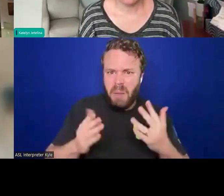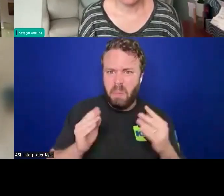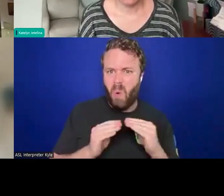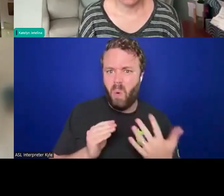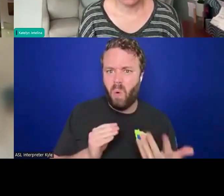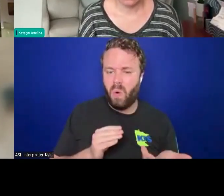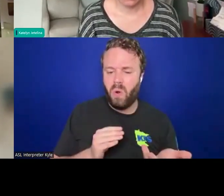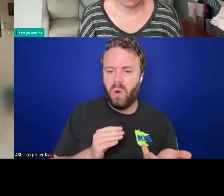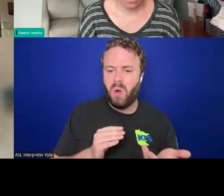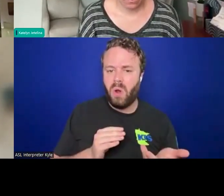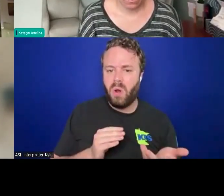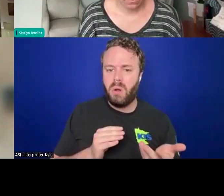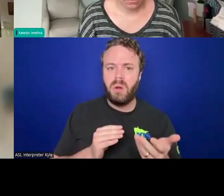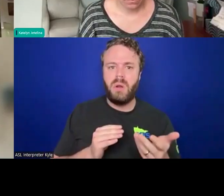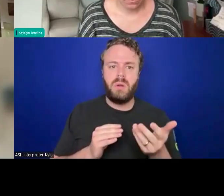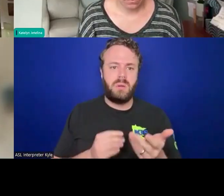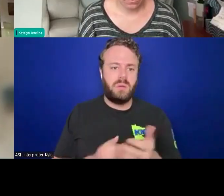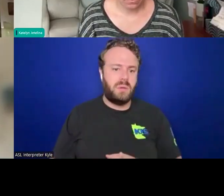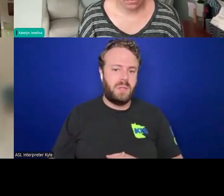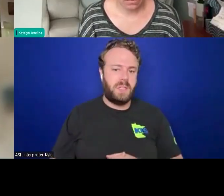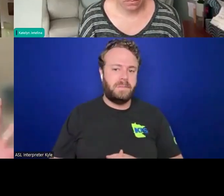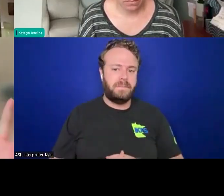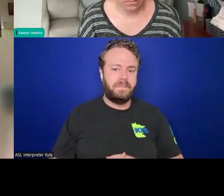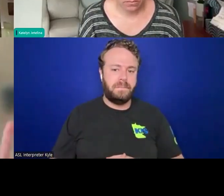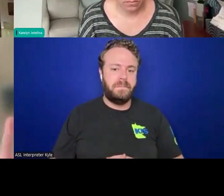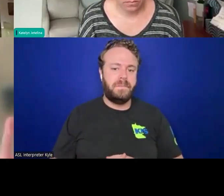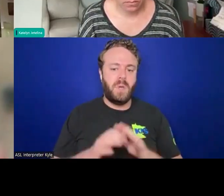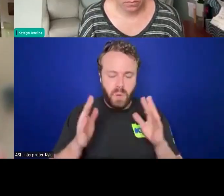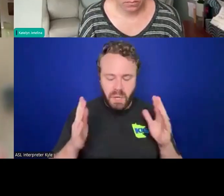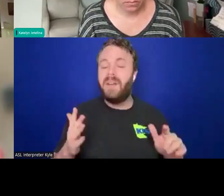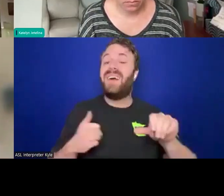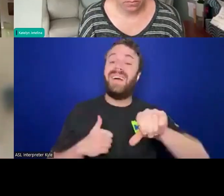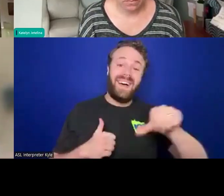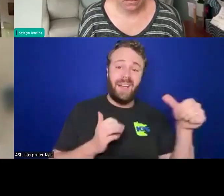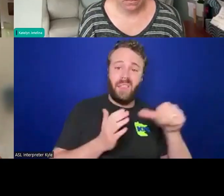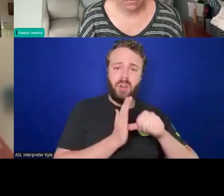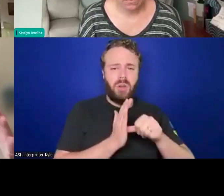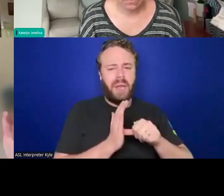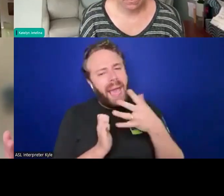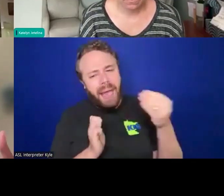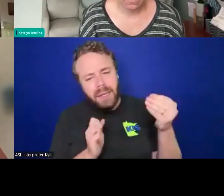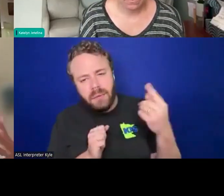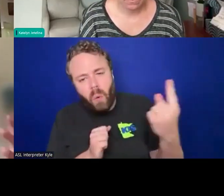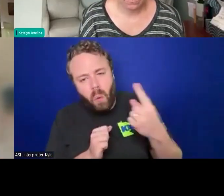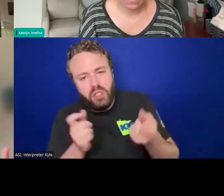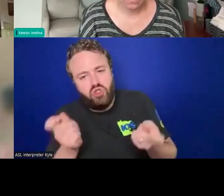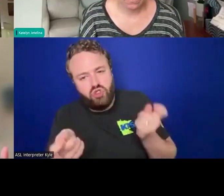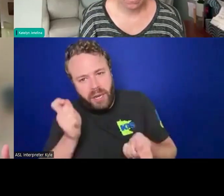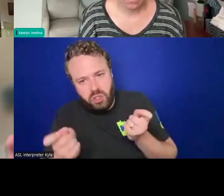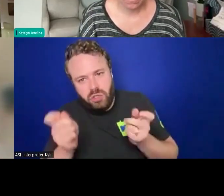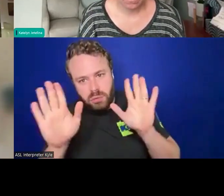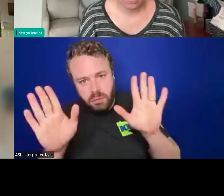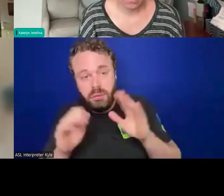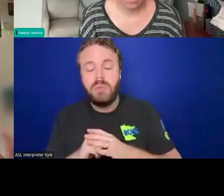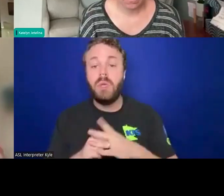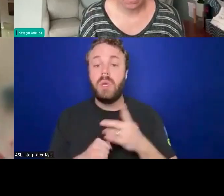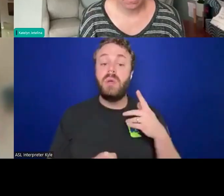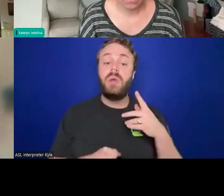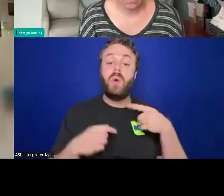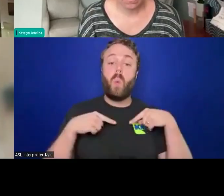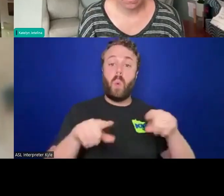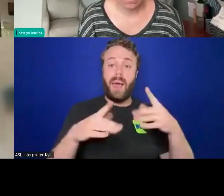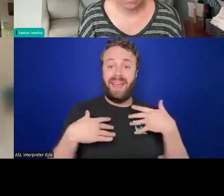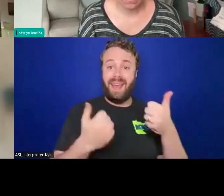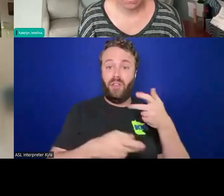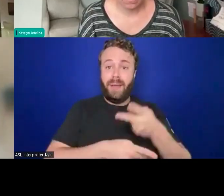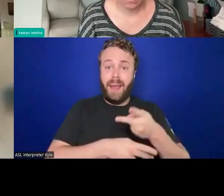see something on this list. The other thing I will say, and this is evolving, right? As healthcare providers are working through, okay, how